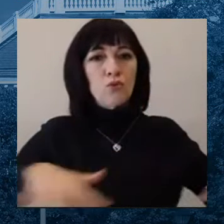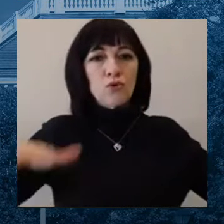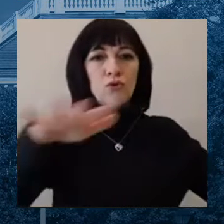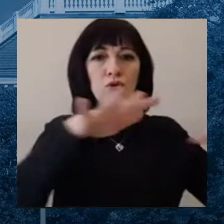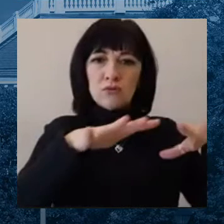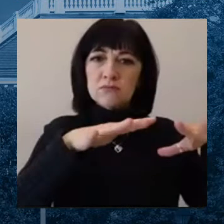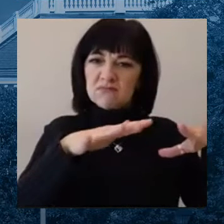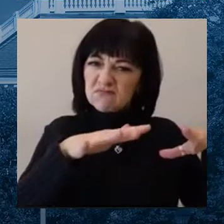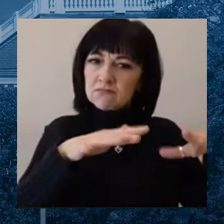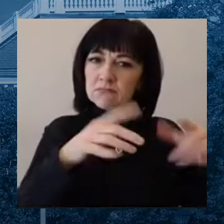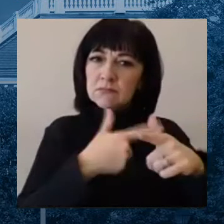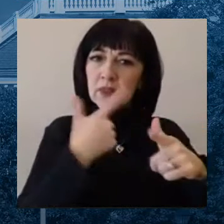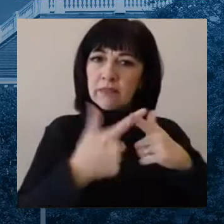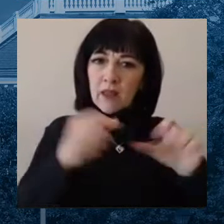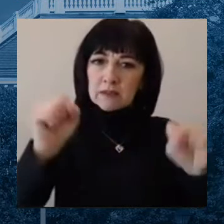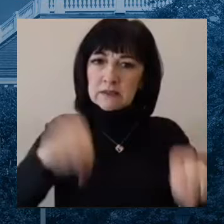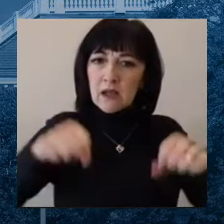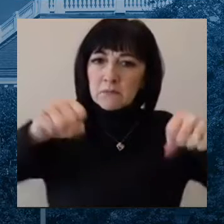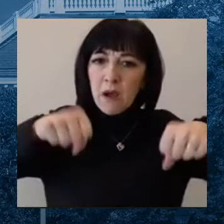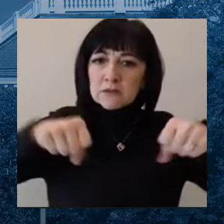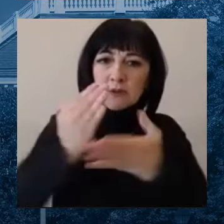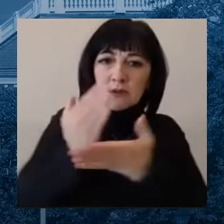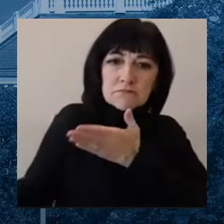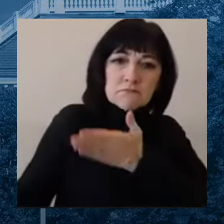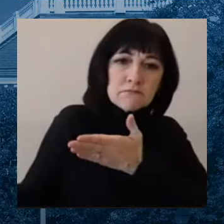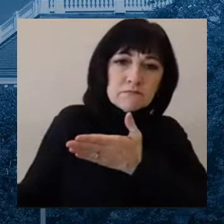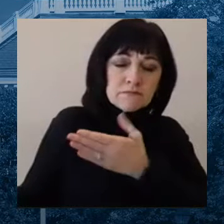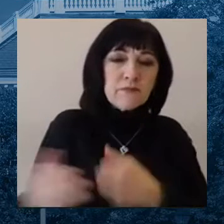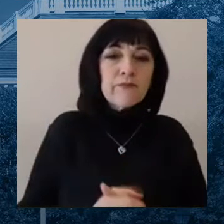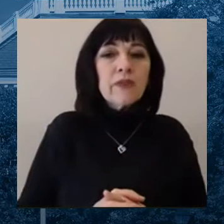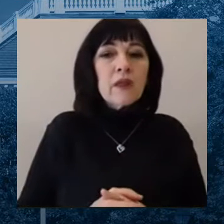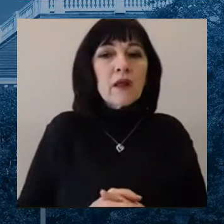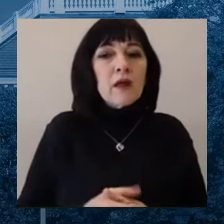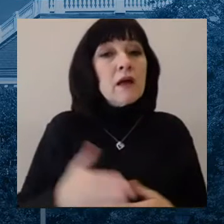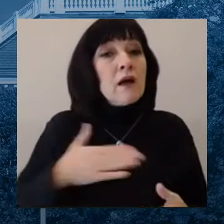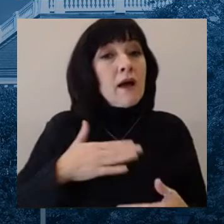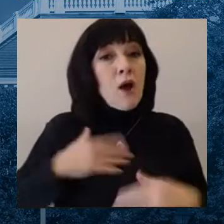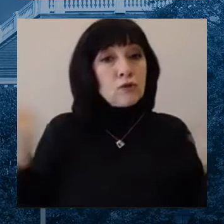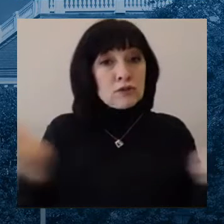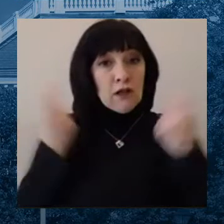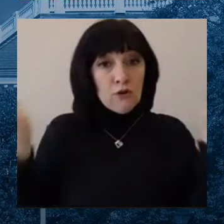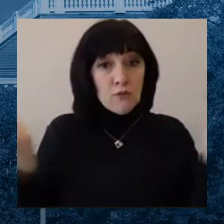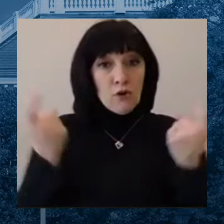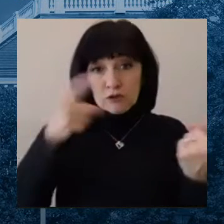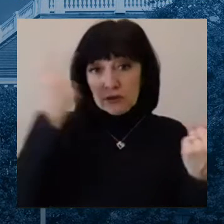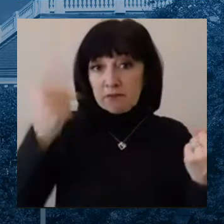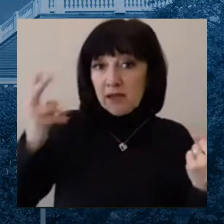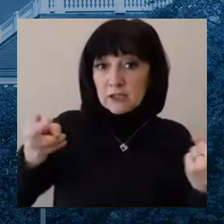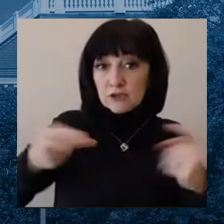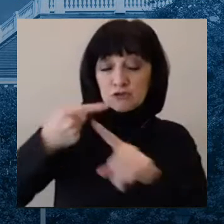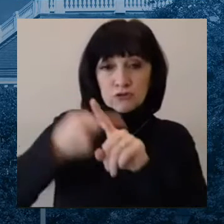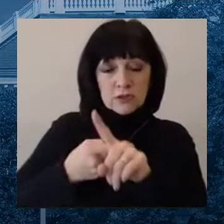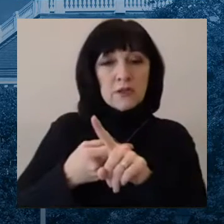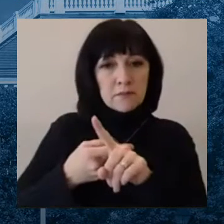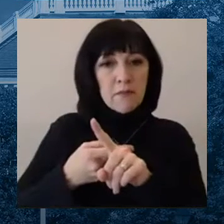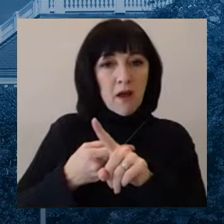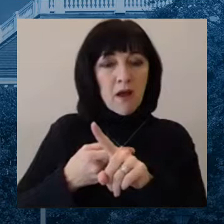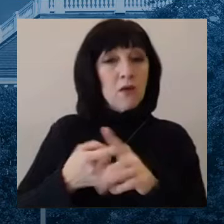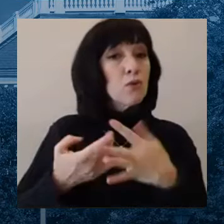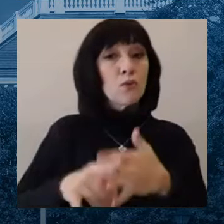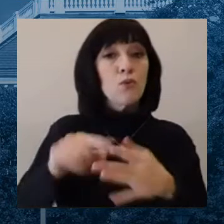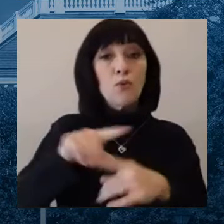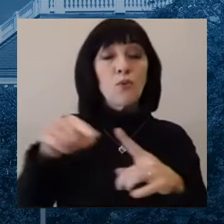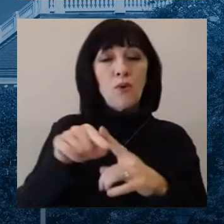being exterminated." The celebration of Black History Month began as Negro History Week, which